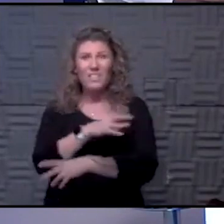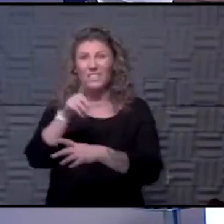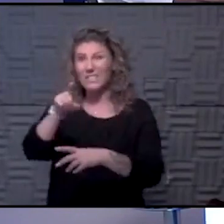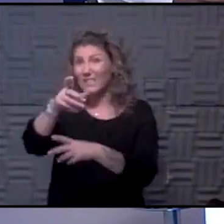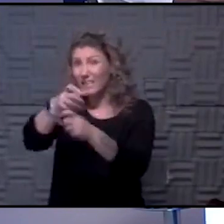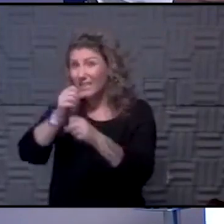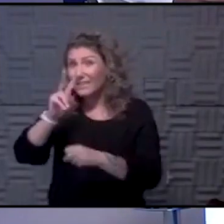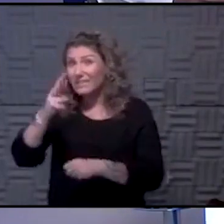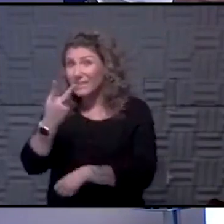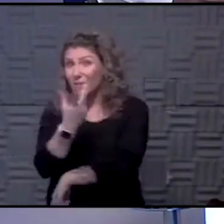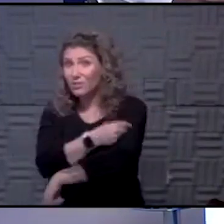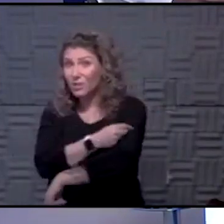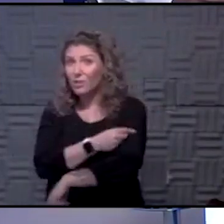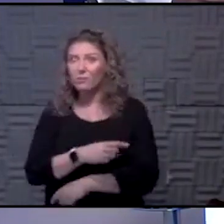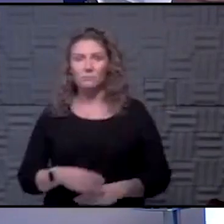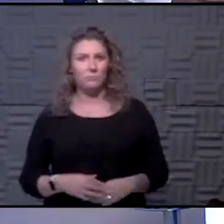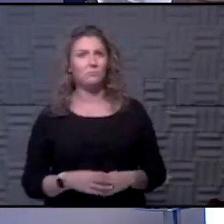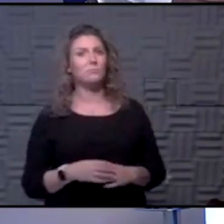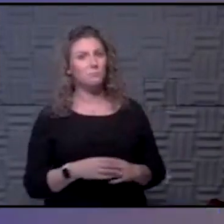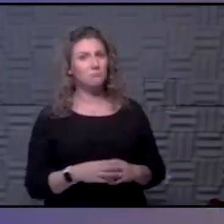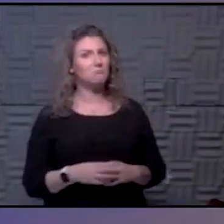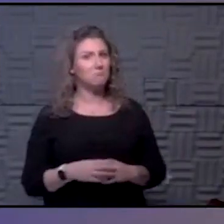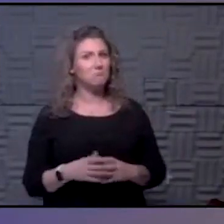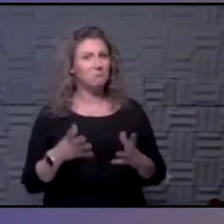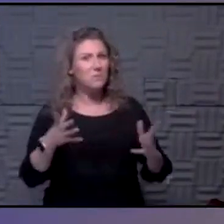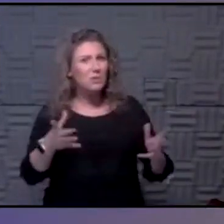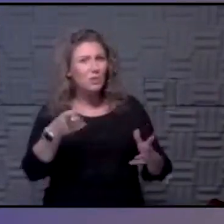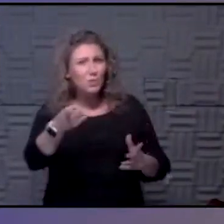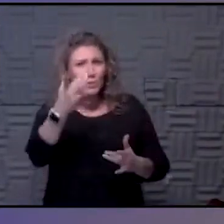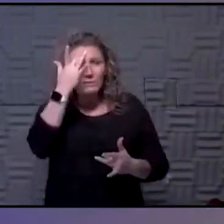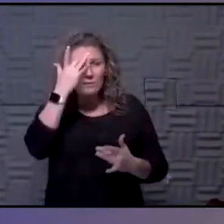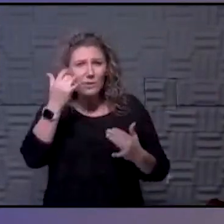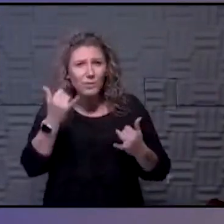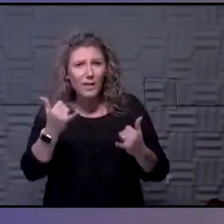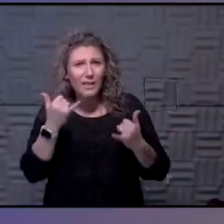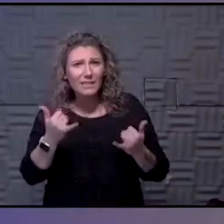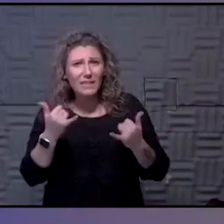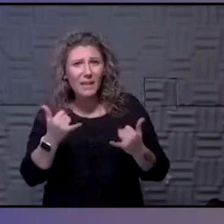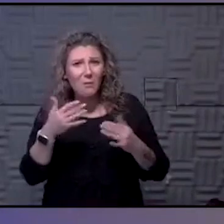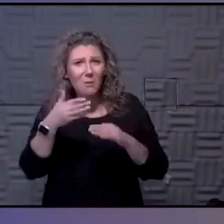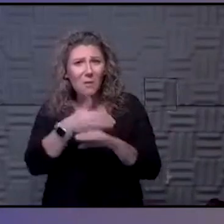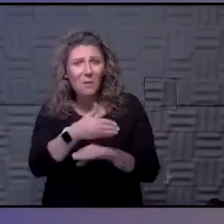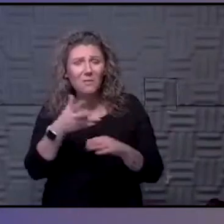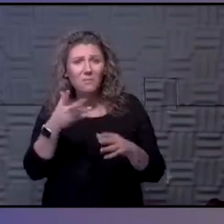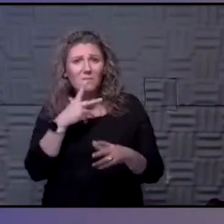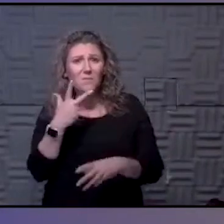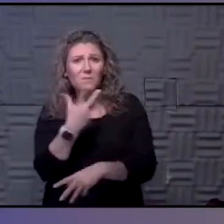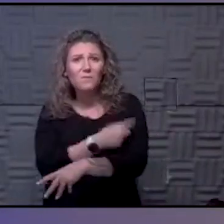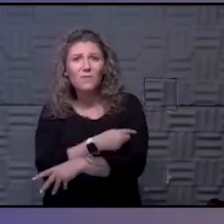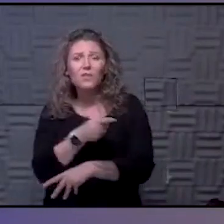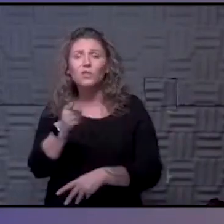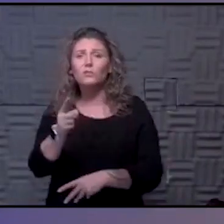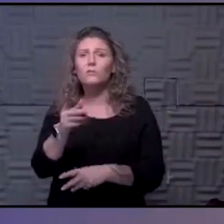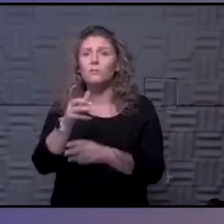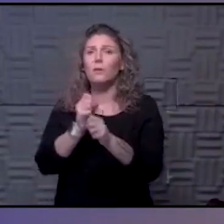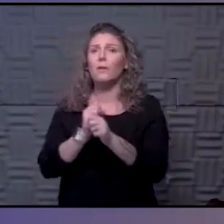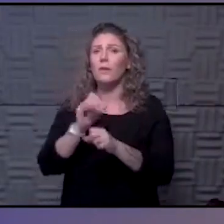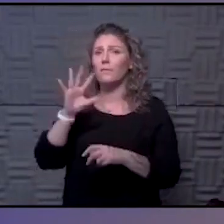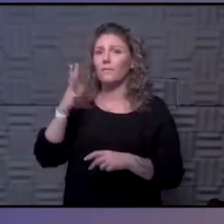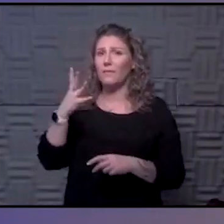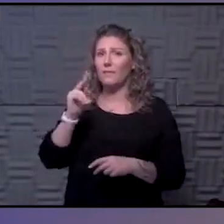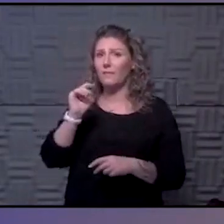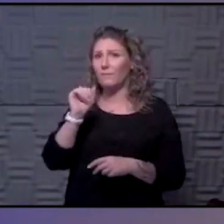shot? Yeah, I mean, I don't know. Is she sick right now after getting the vaccine? She got it on the 5th of